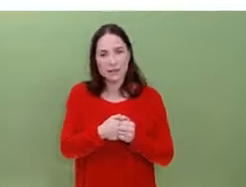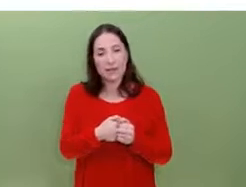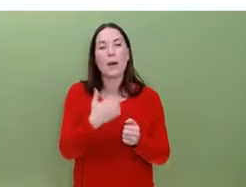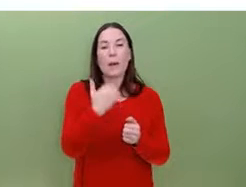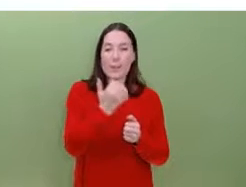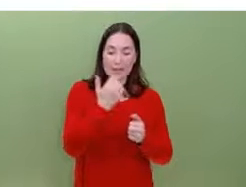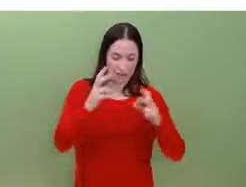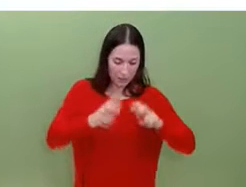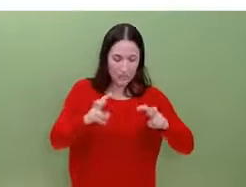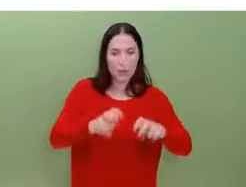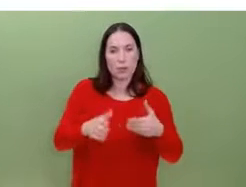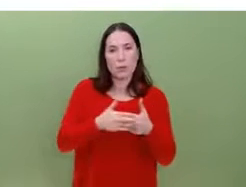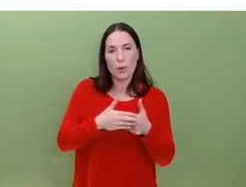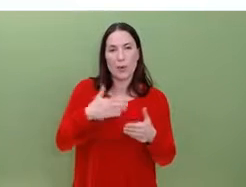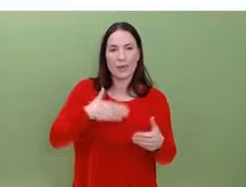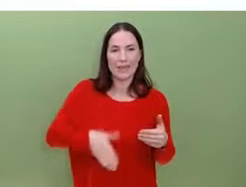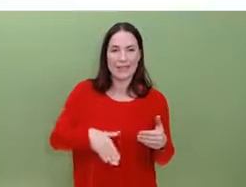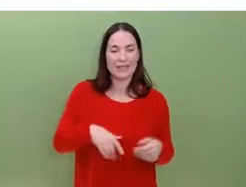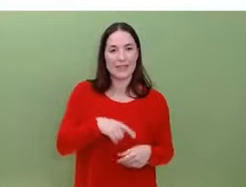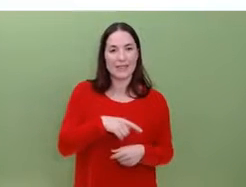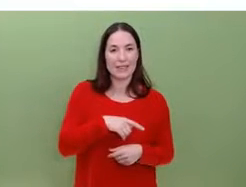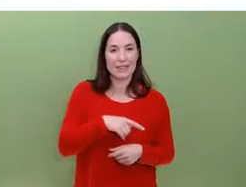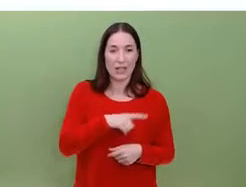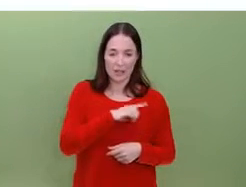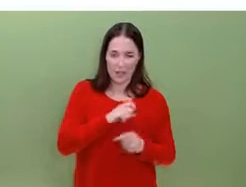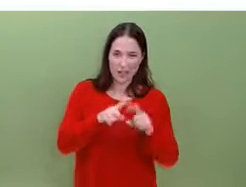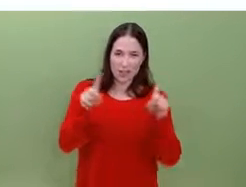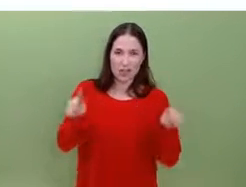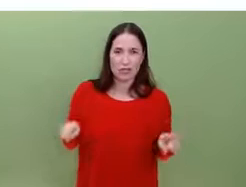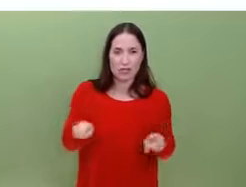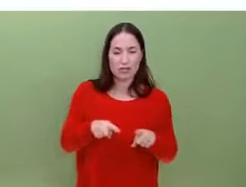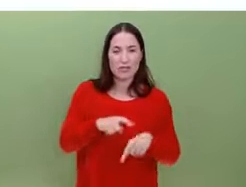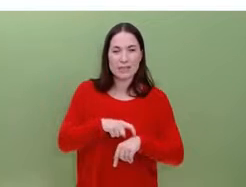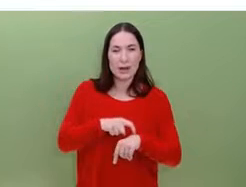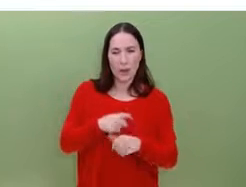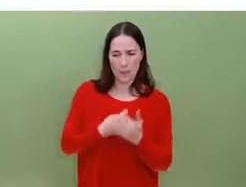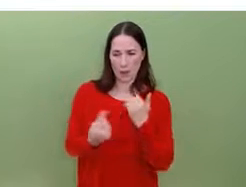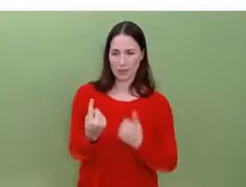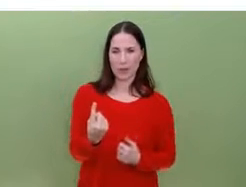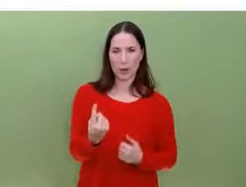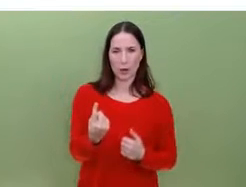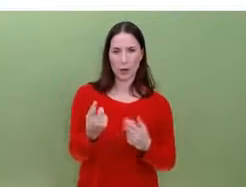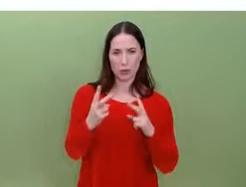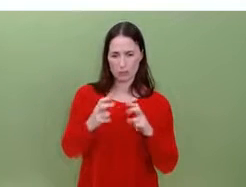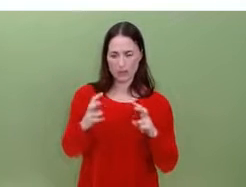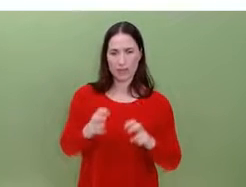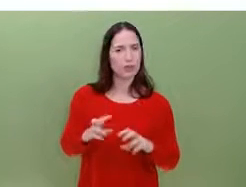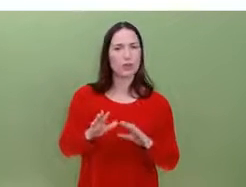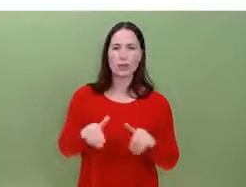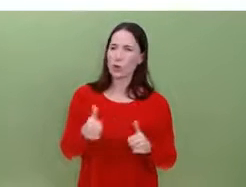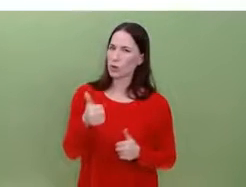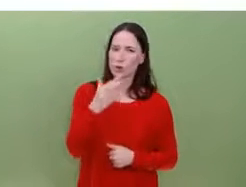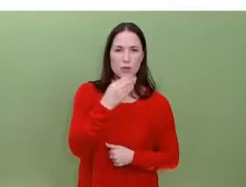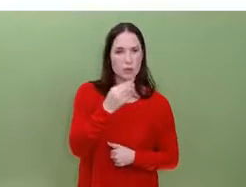needs to be done, because screen time on its own is not a good indicator of social media use, that